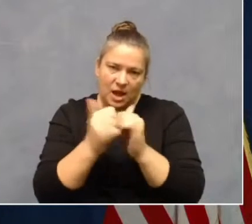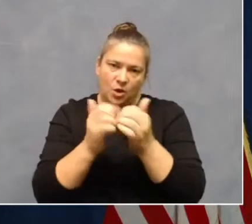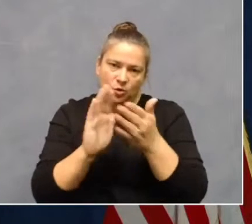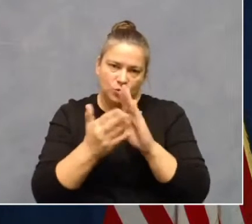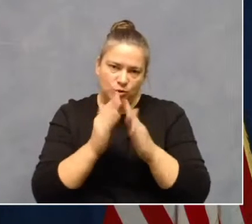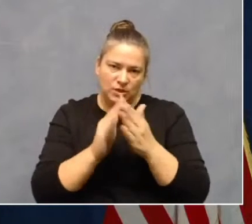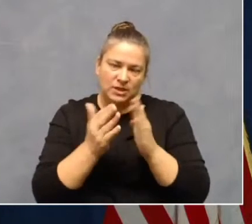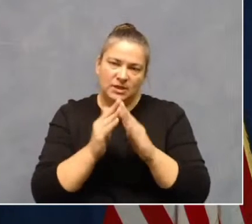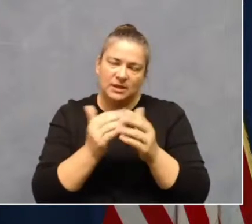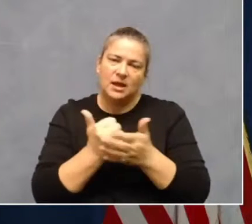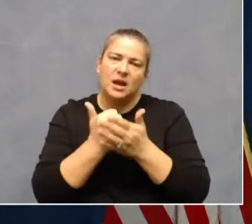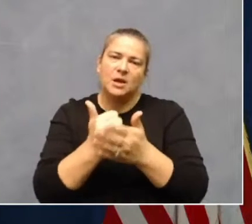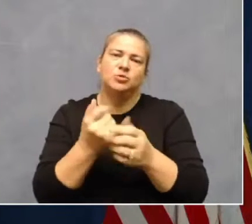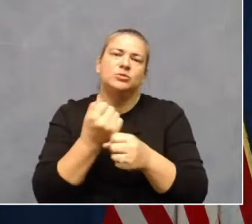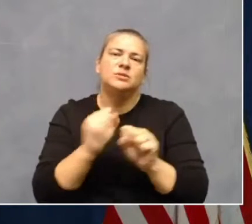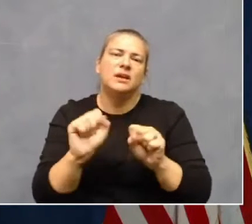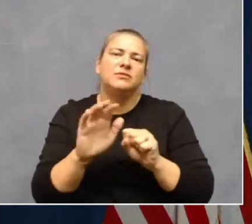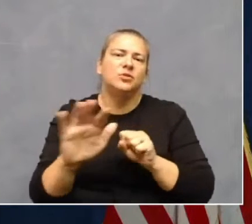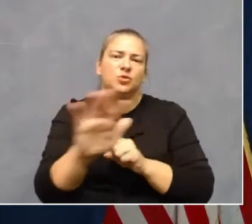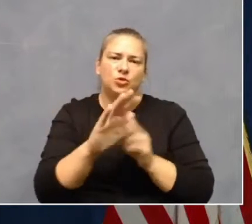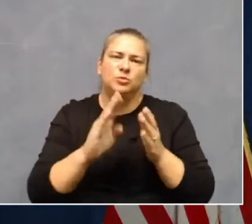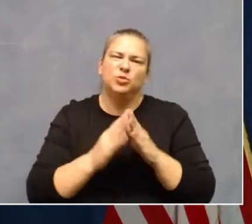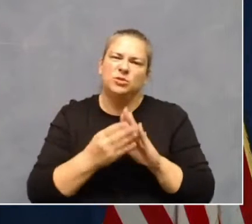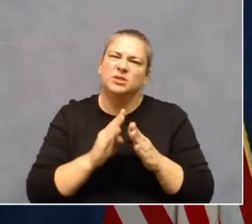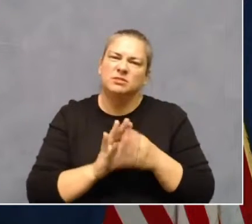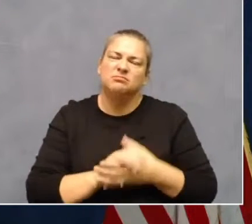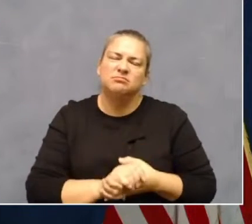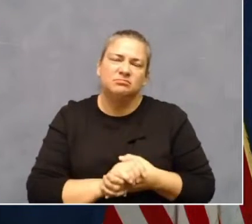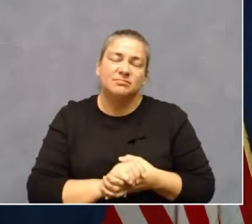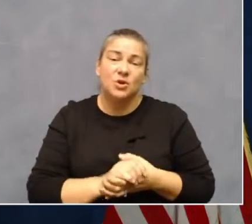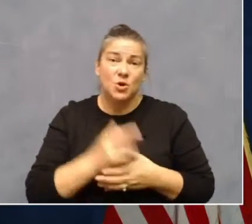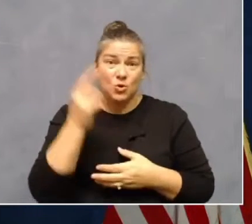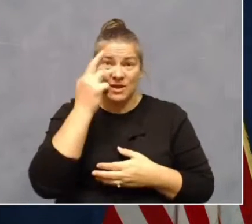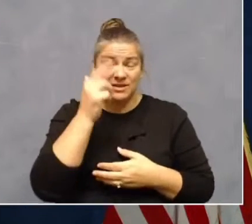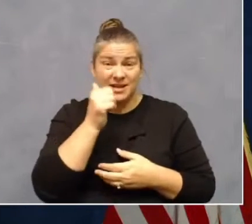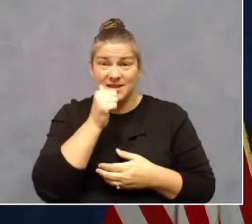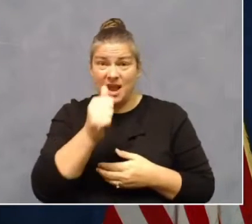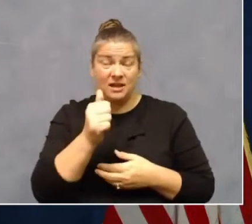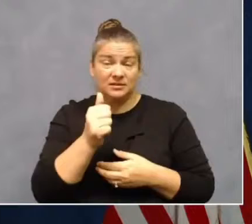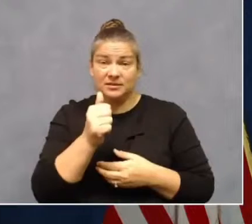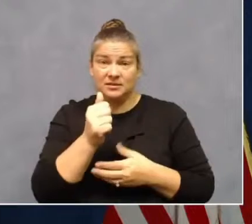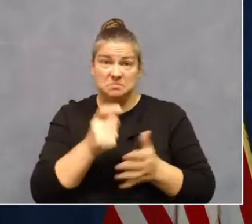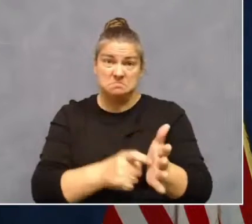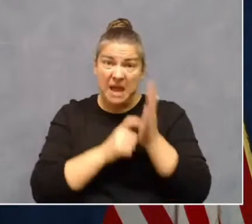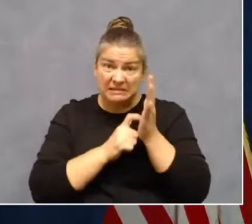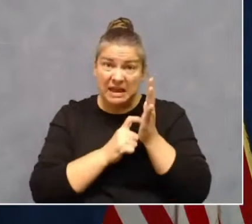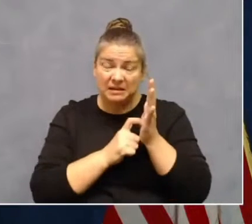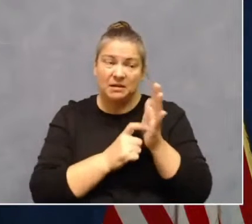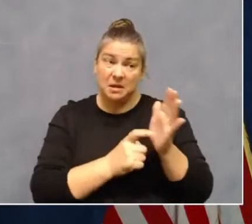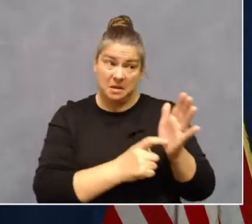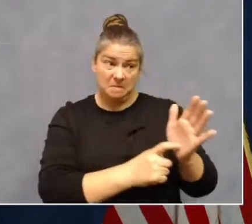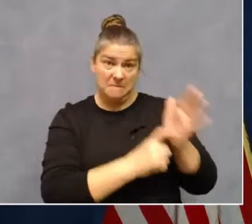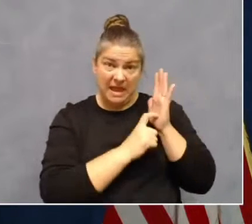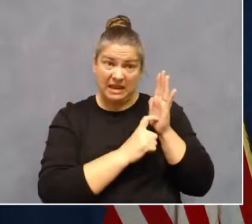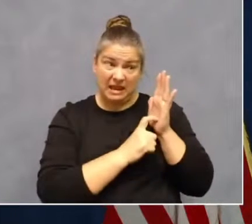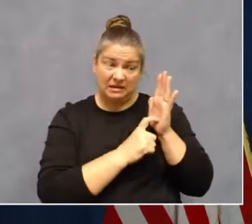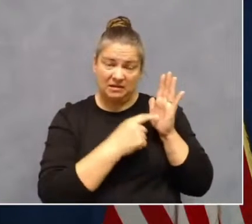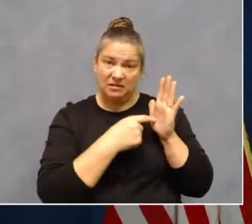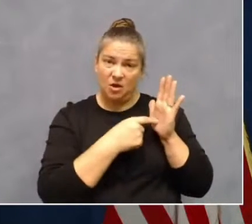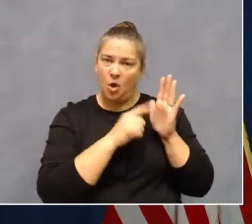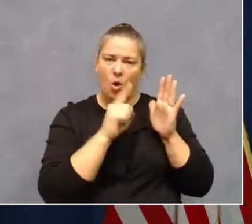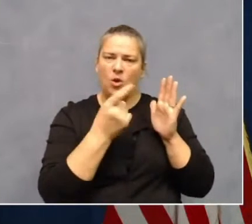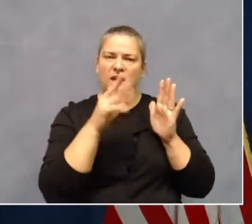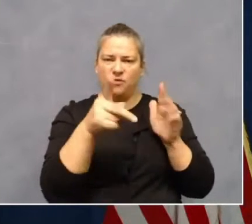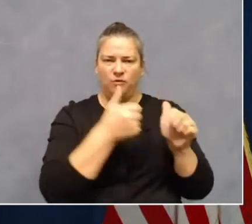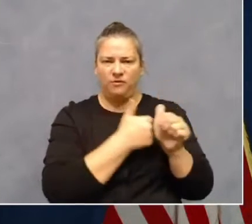community safer. And the reason they aren't mandates is mandates only work if people follow them. And we know that encouragement will